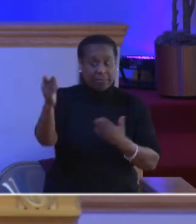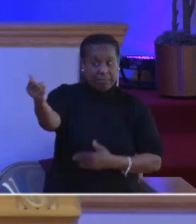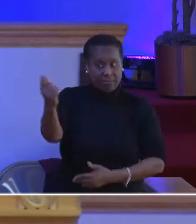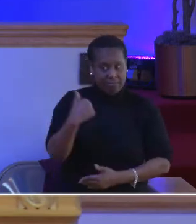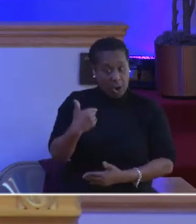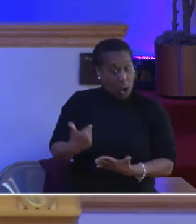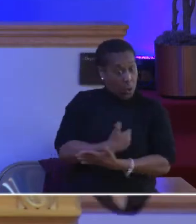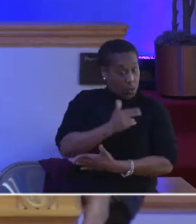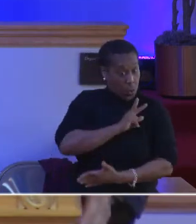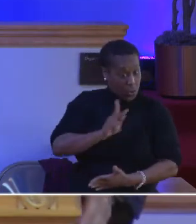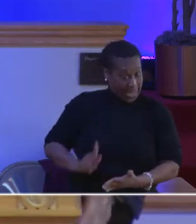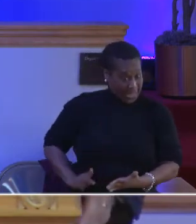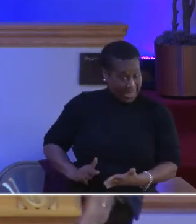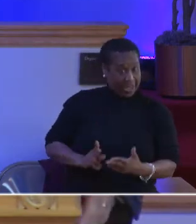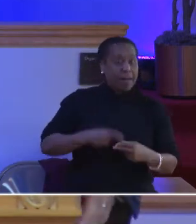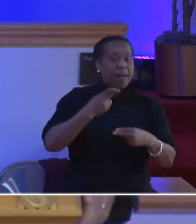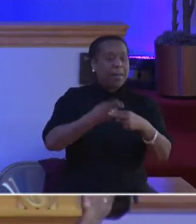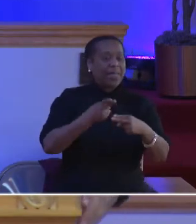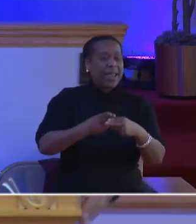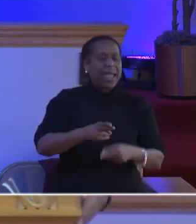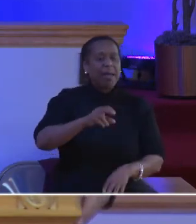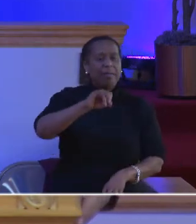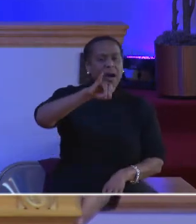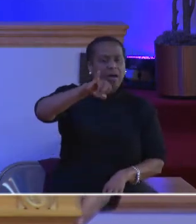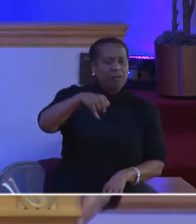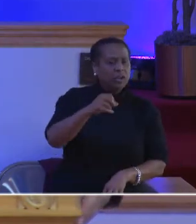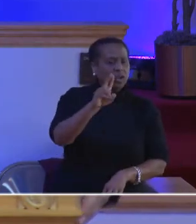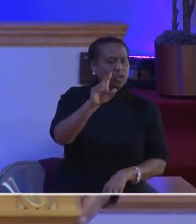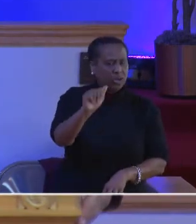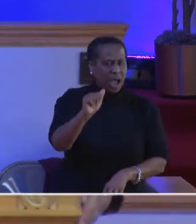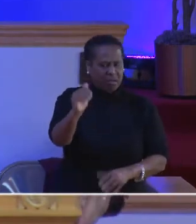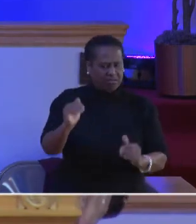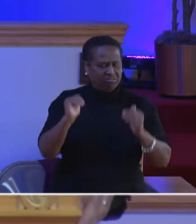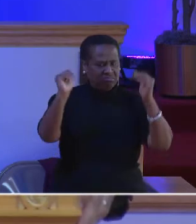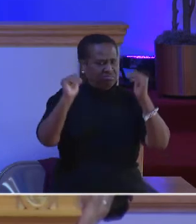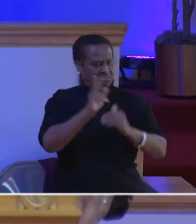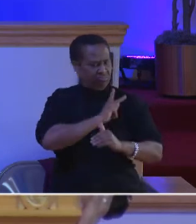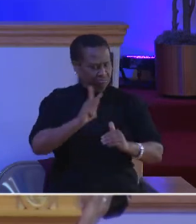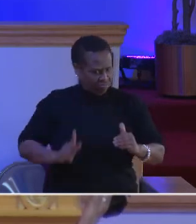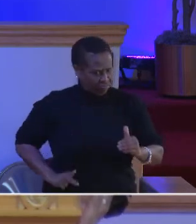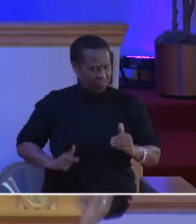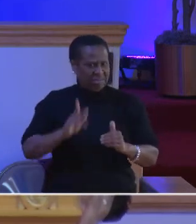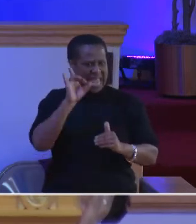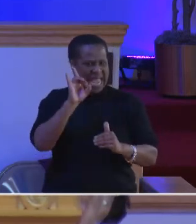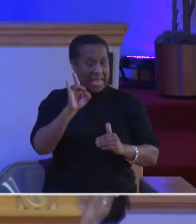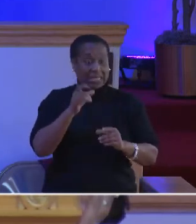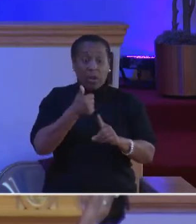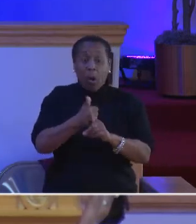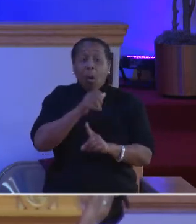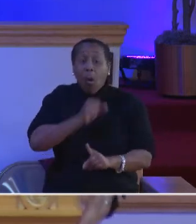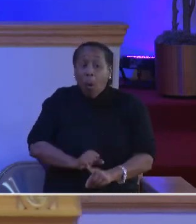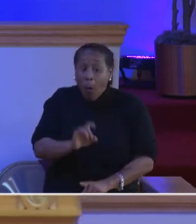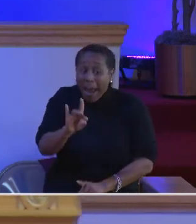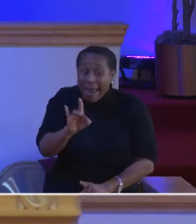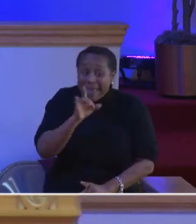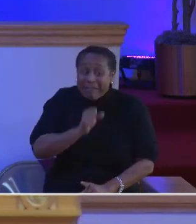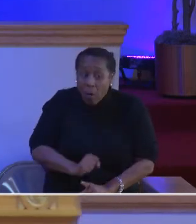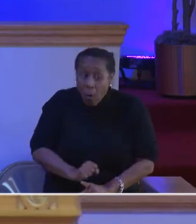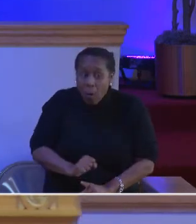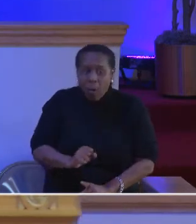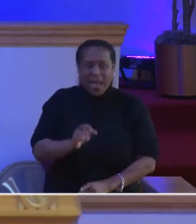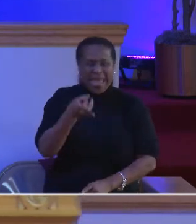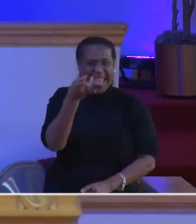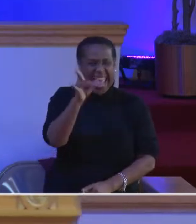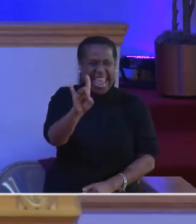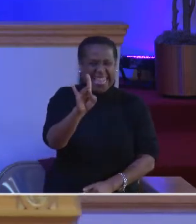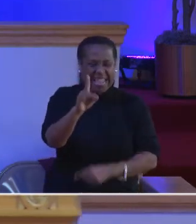comes by the name of Josiah, who ascends to the throne at 8 years of age, and in the